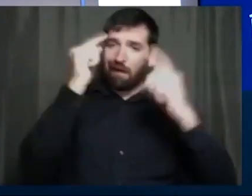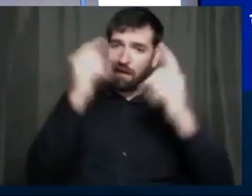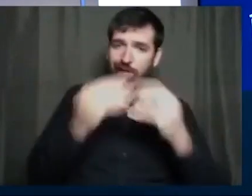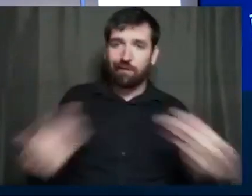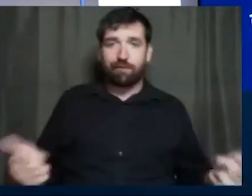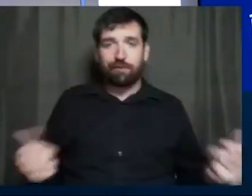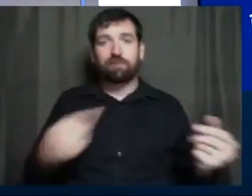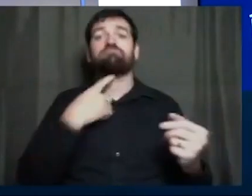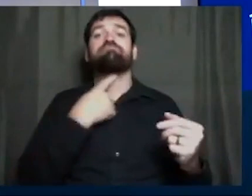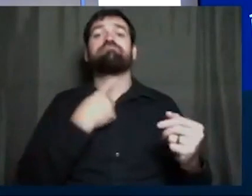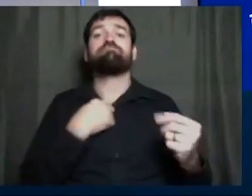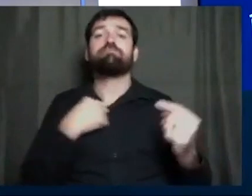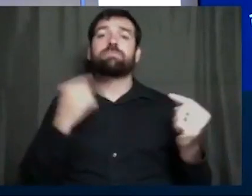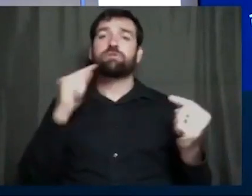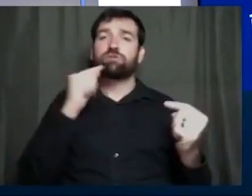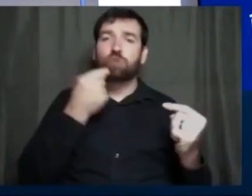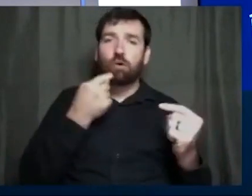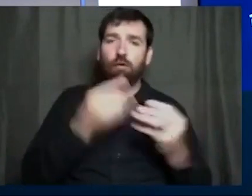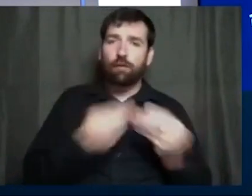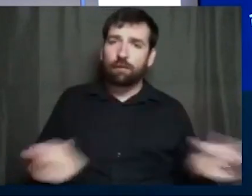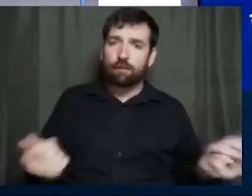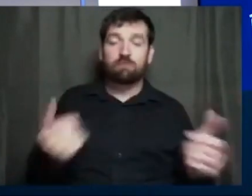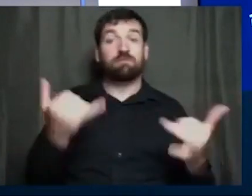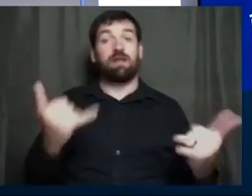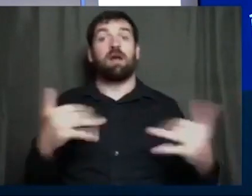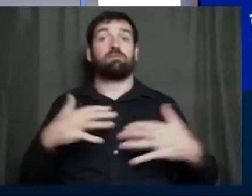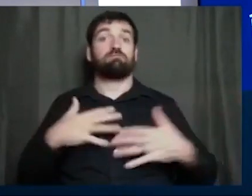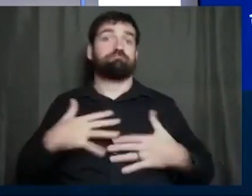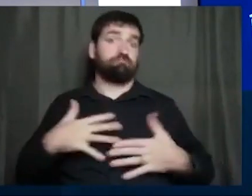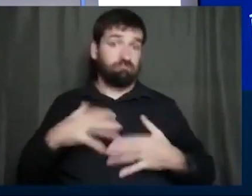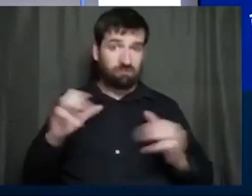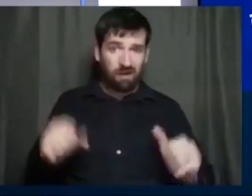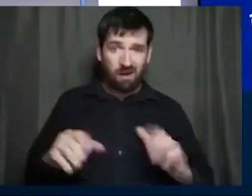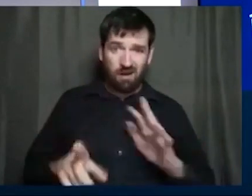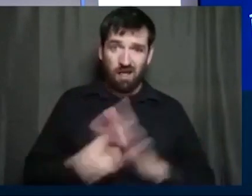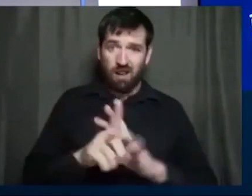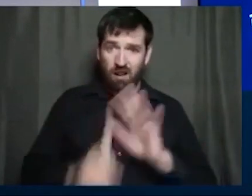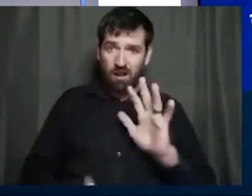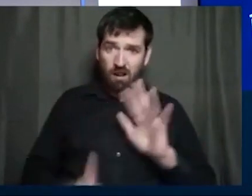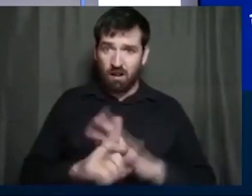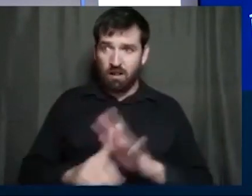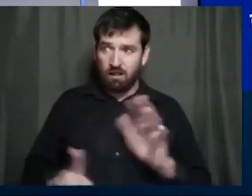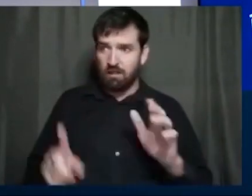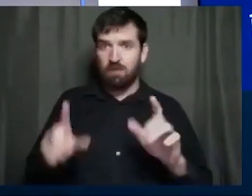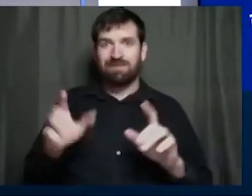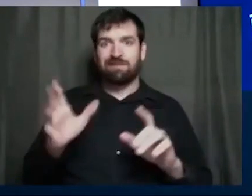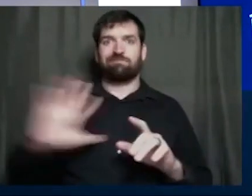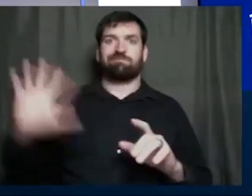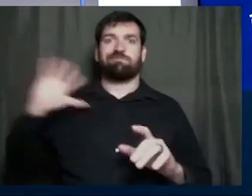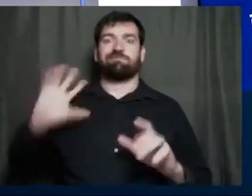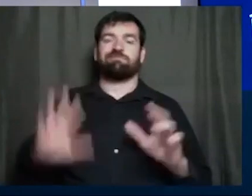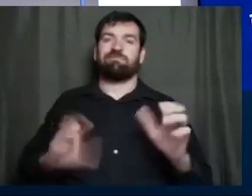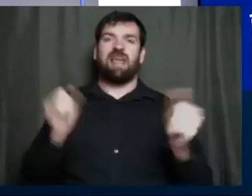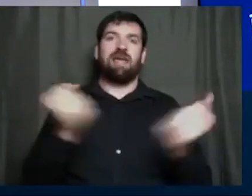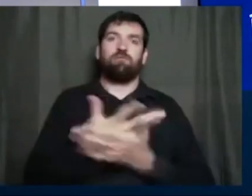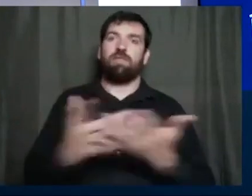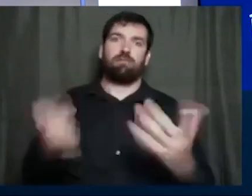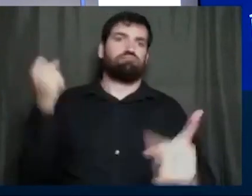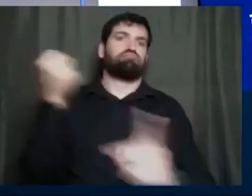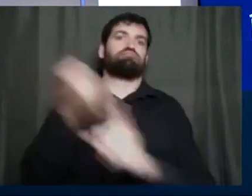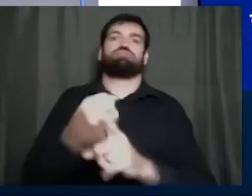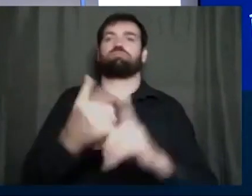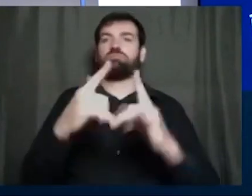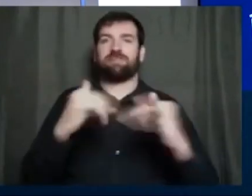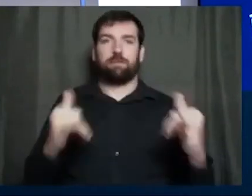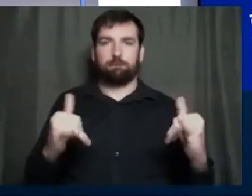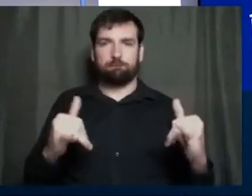throat, now you're feeling respiratory, whereas before it felt like you had everything at once, now just symptoms are kind of coming and going, and then how would you know when